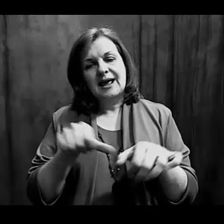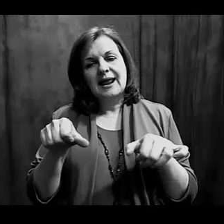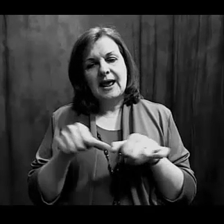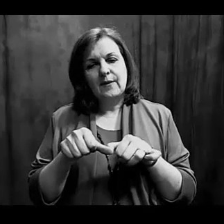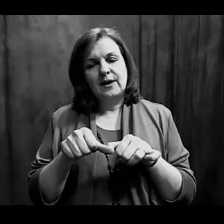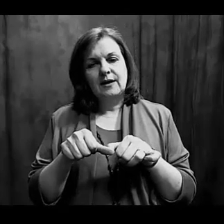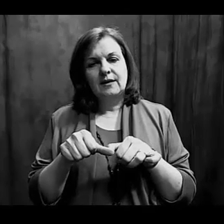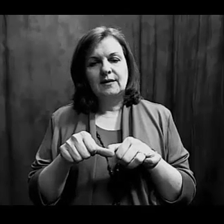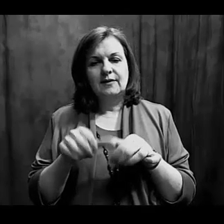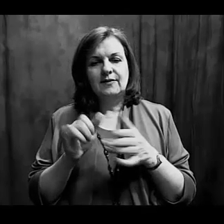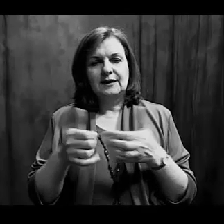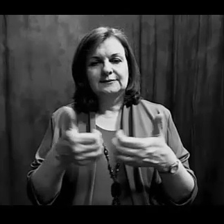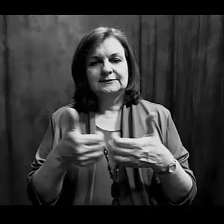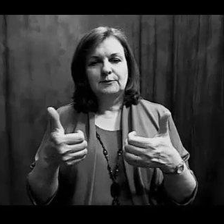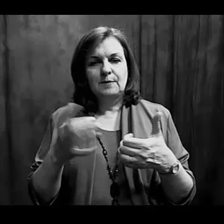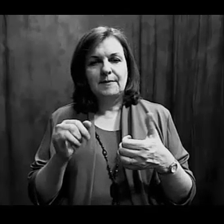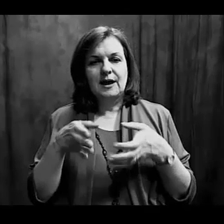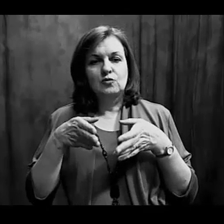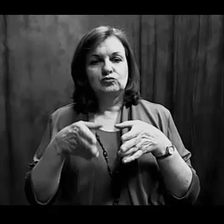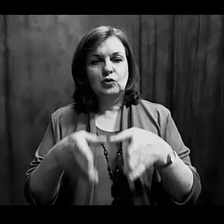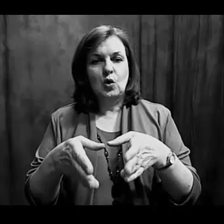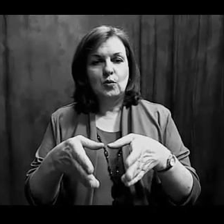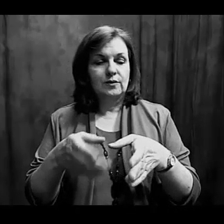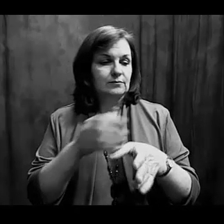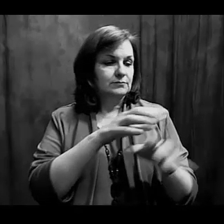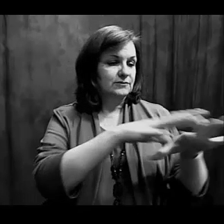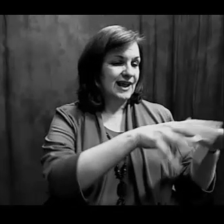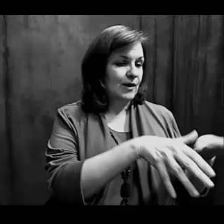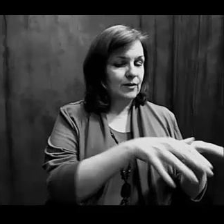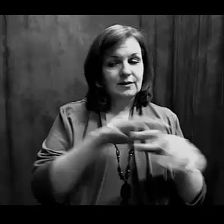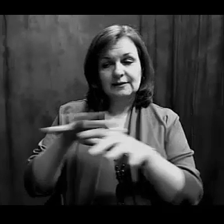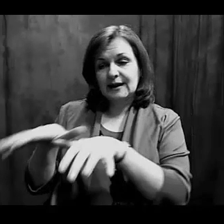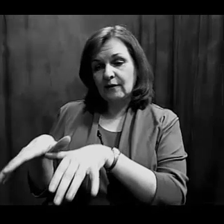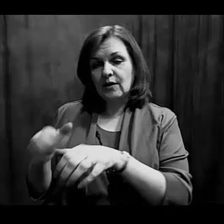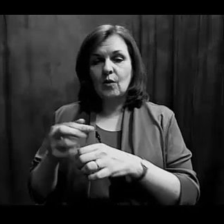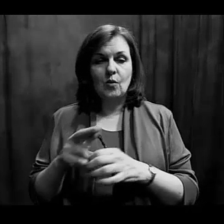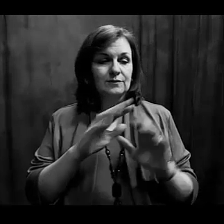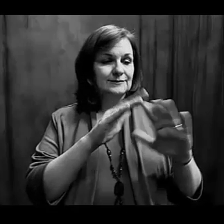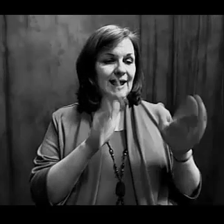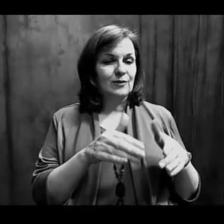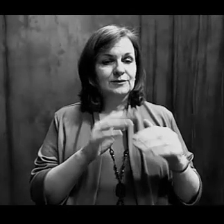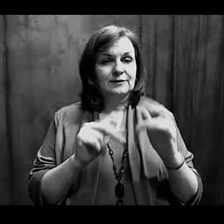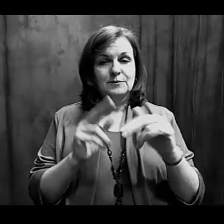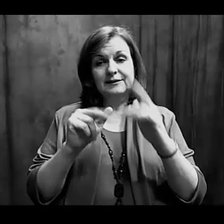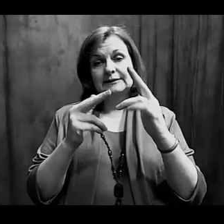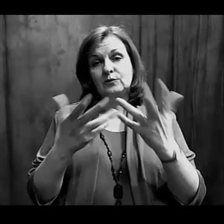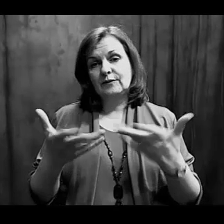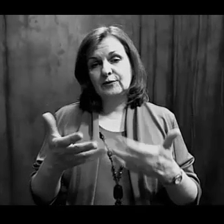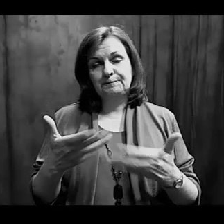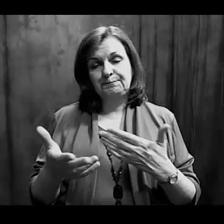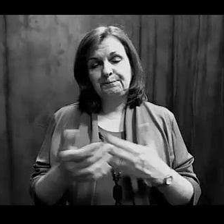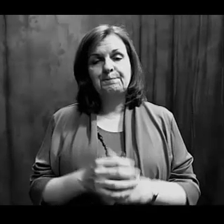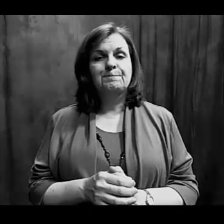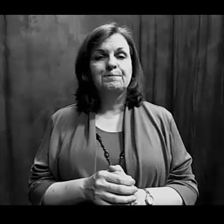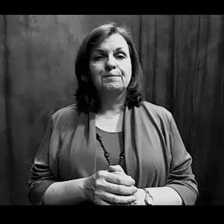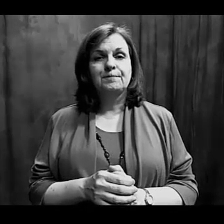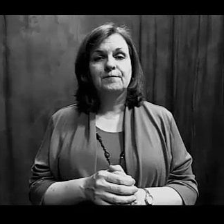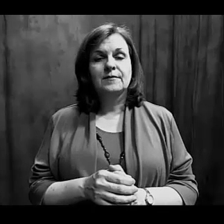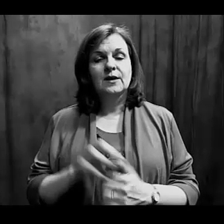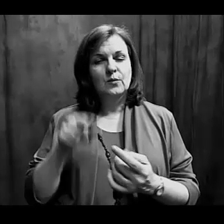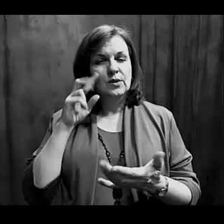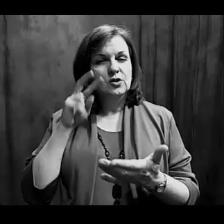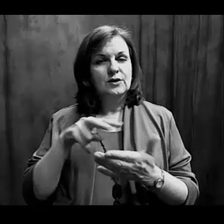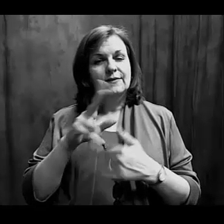as that delineated by roads or housing developments or what have